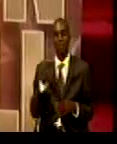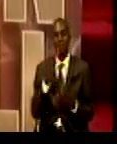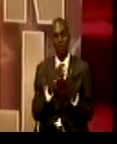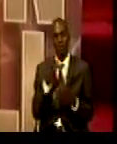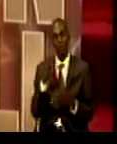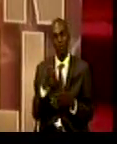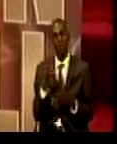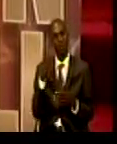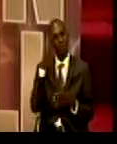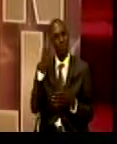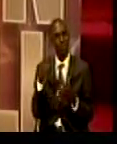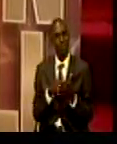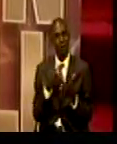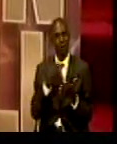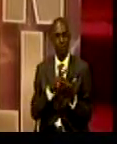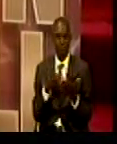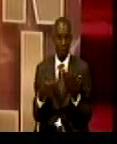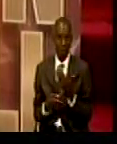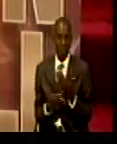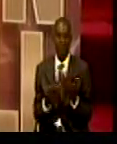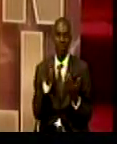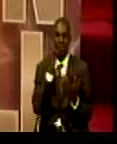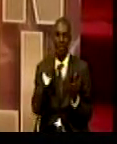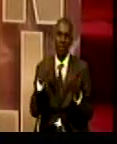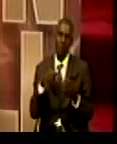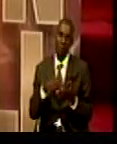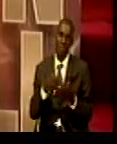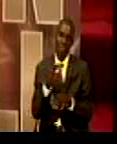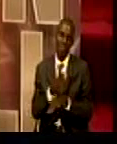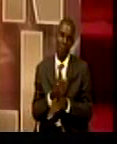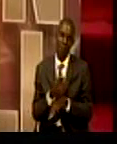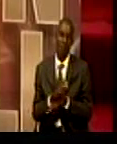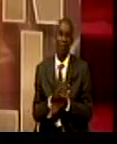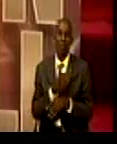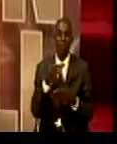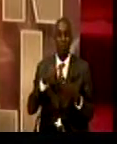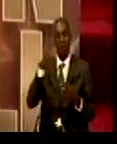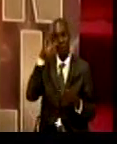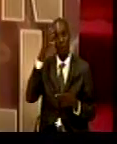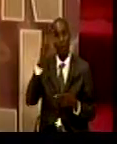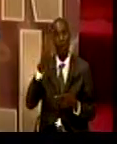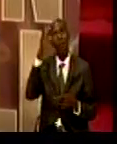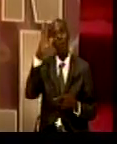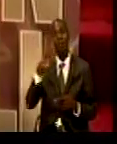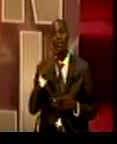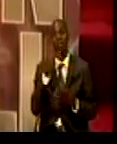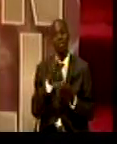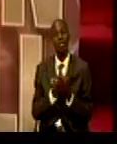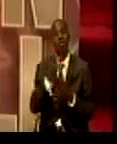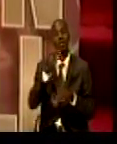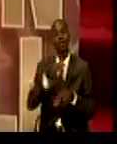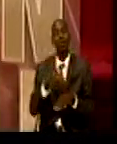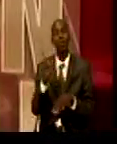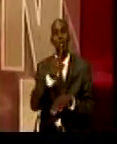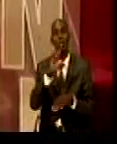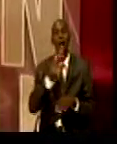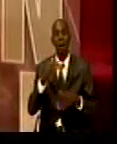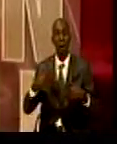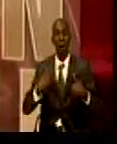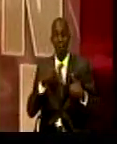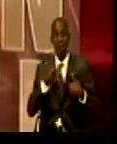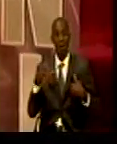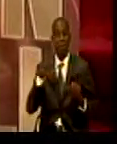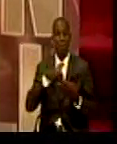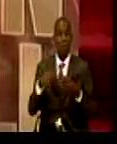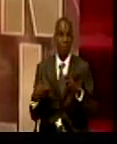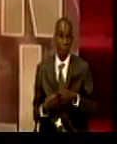I came this evening when man of God said that we should place our hands where he's paining us, because